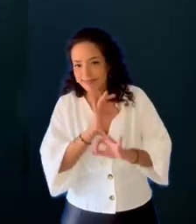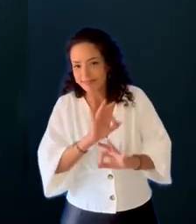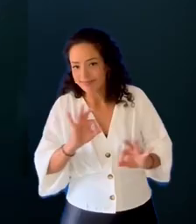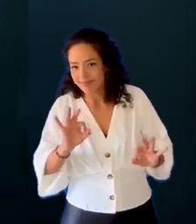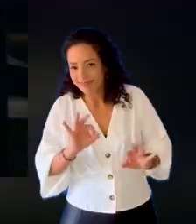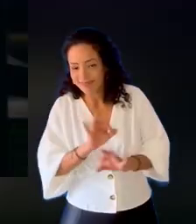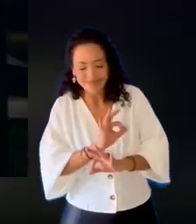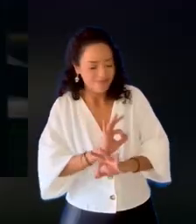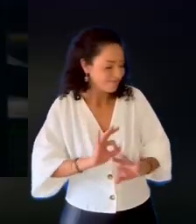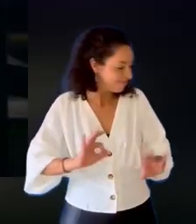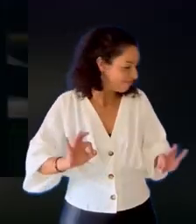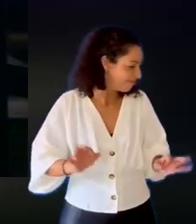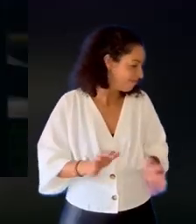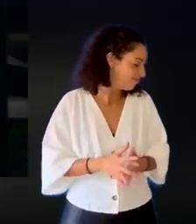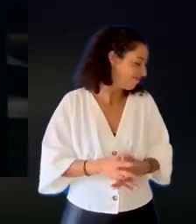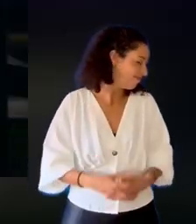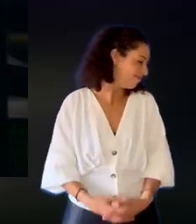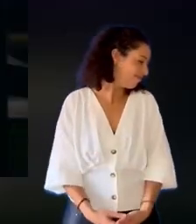I will not go.